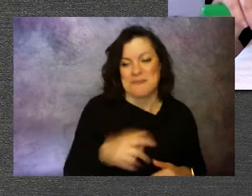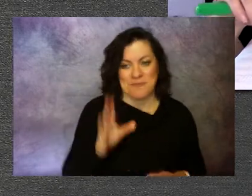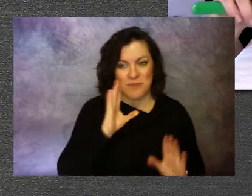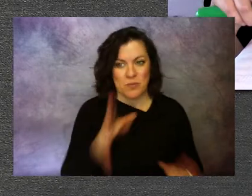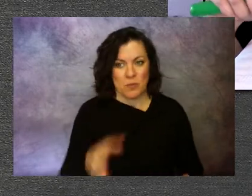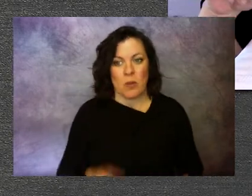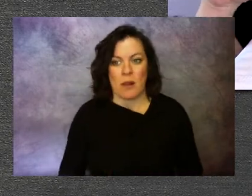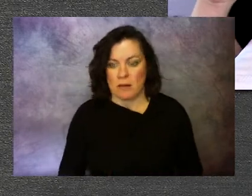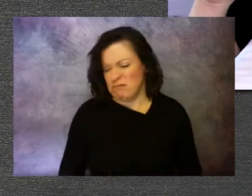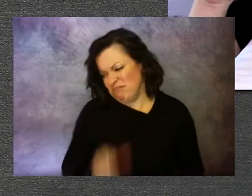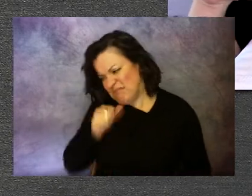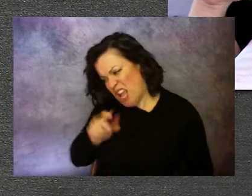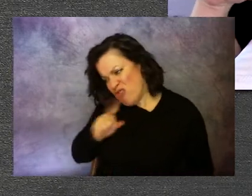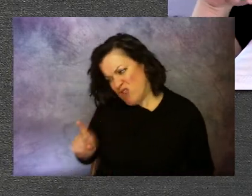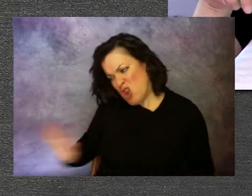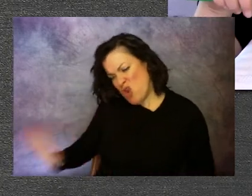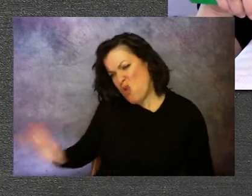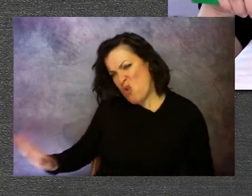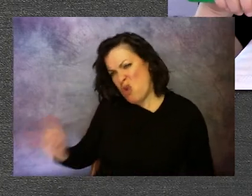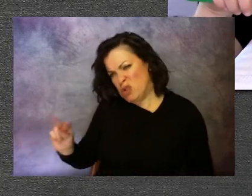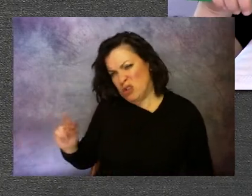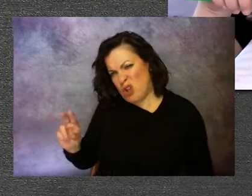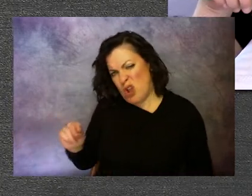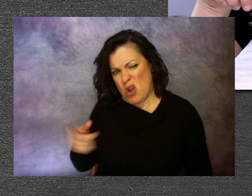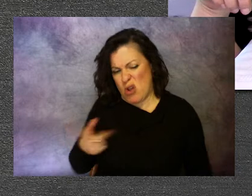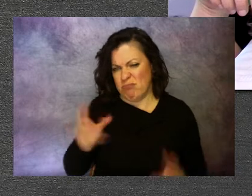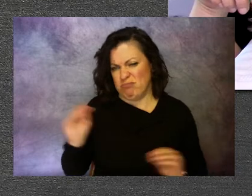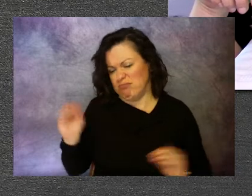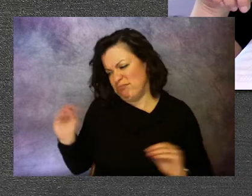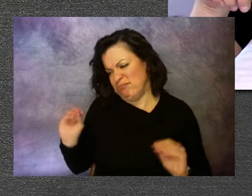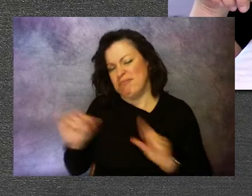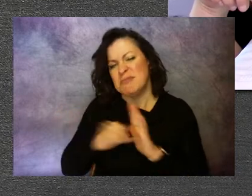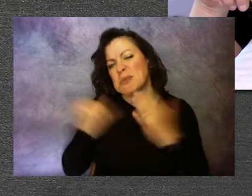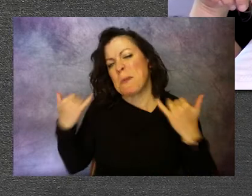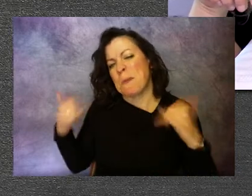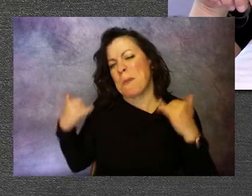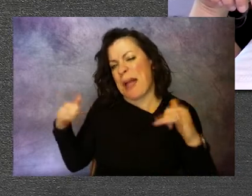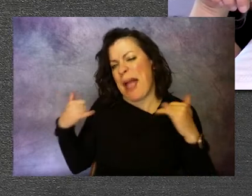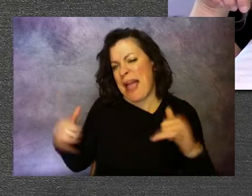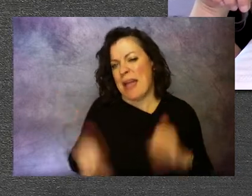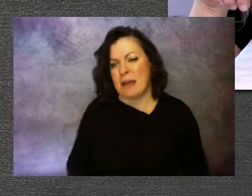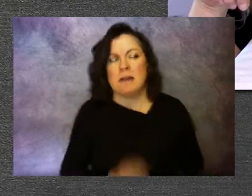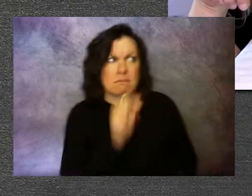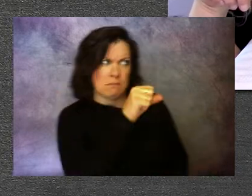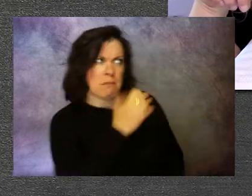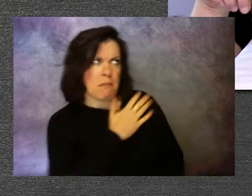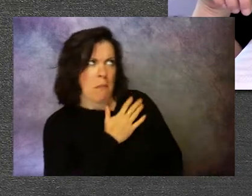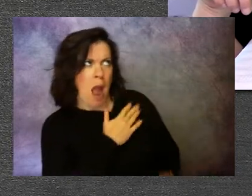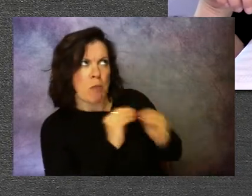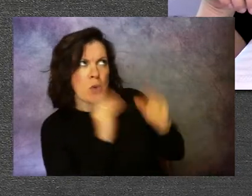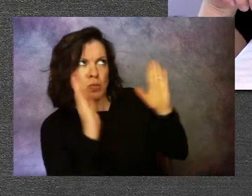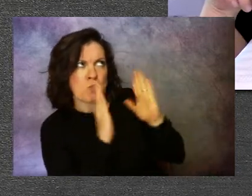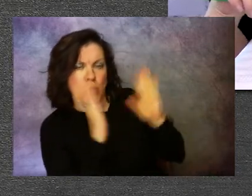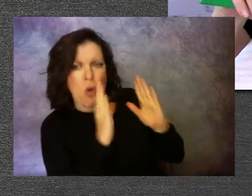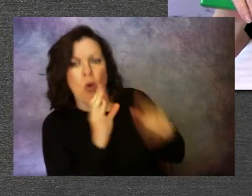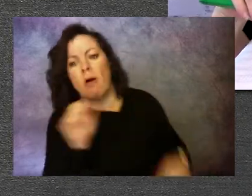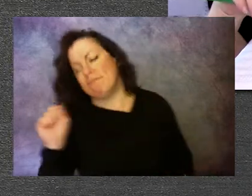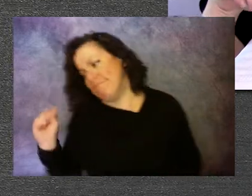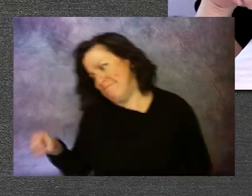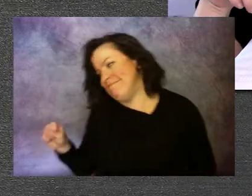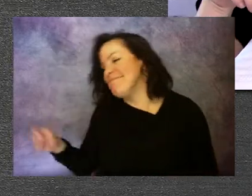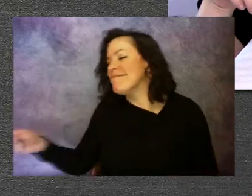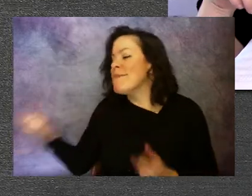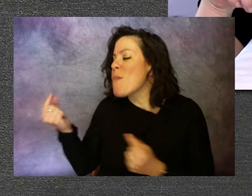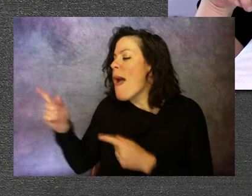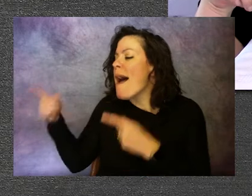really his toothbrush, so I'm not going to really put it in his mouth. No, I have a littler toothbrush than that. That's right. Yeah, you